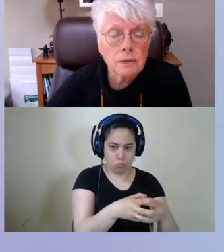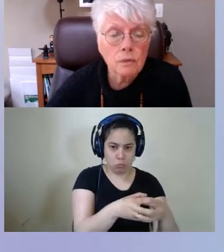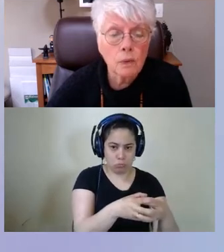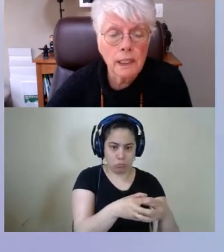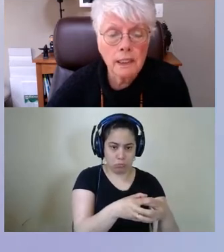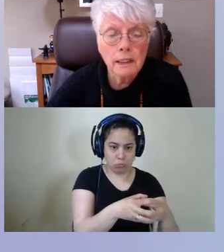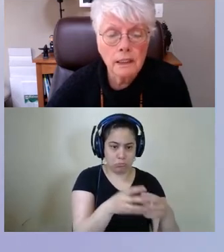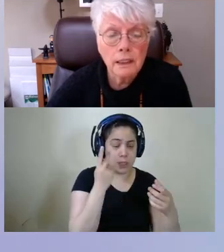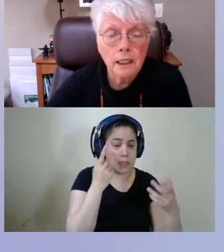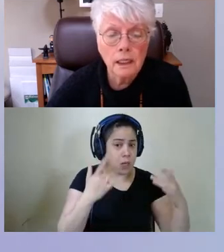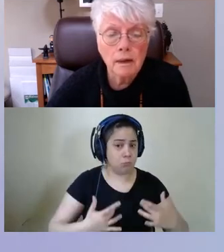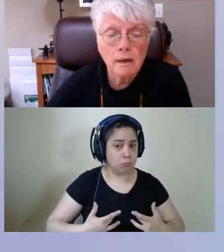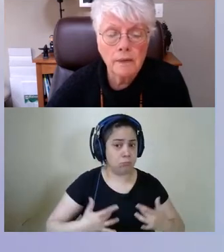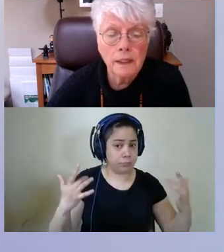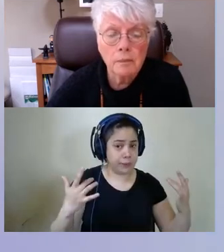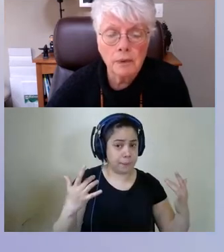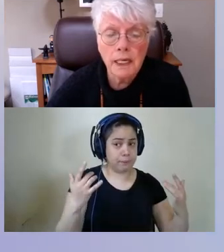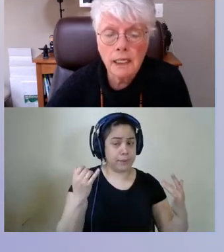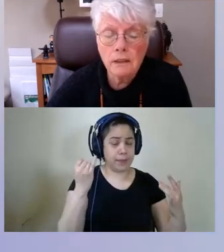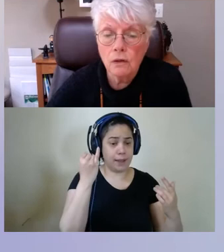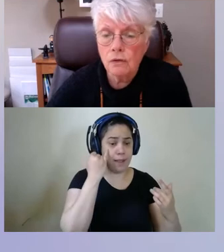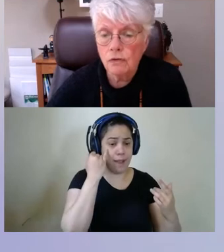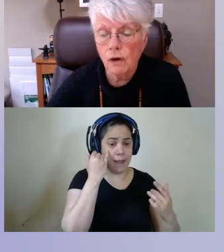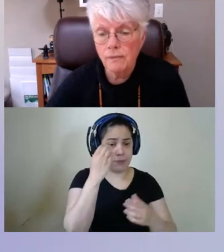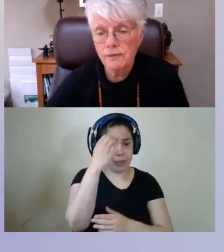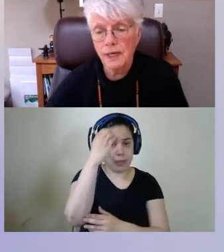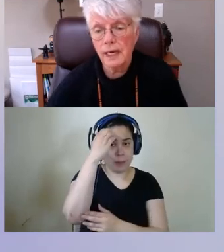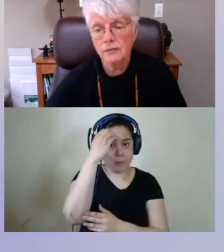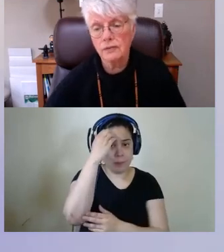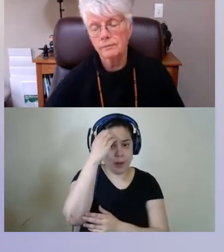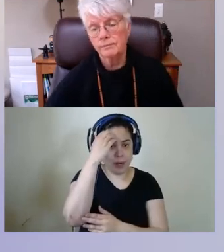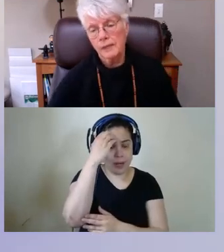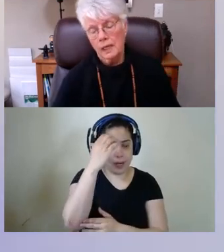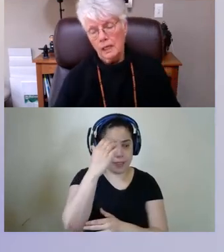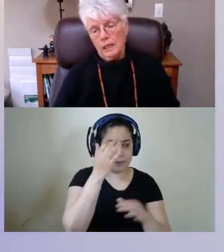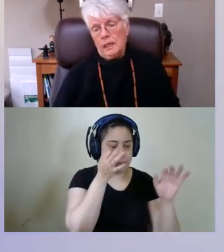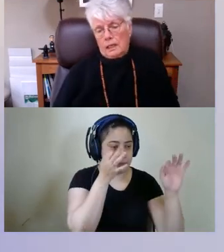happens when the brain goes off task.